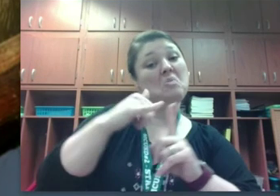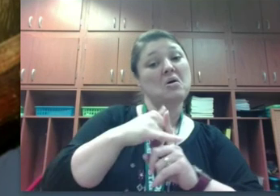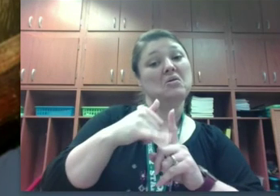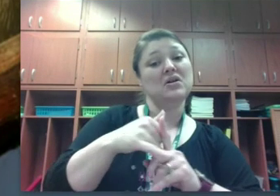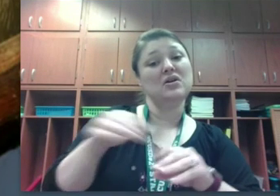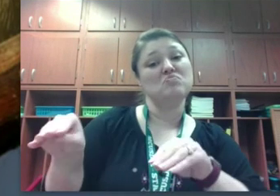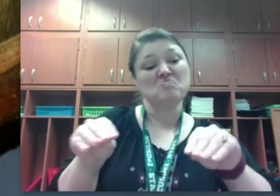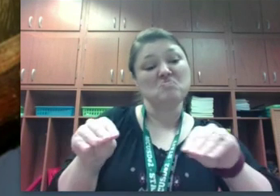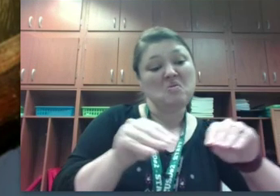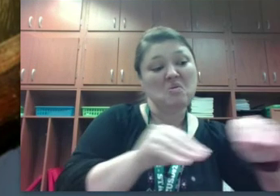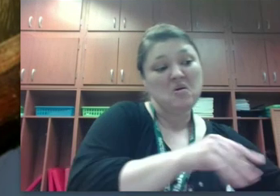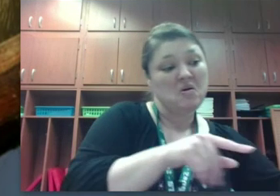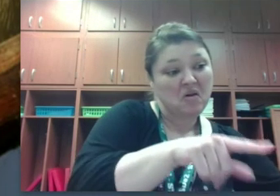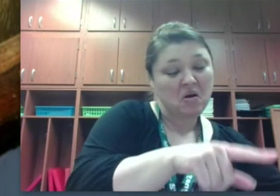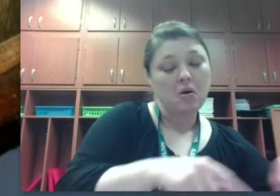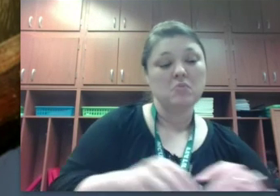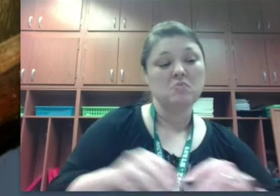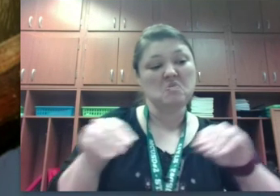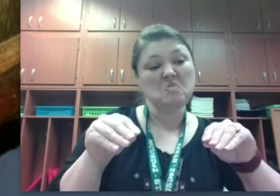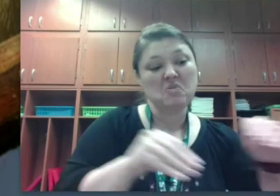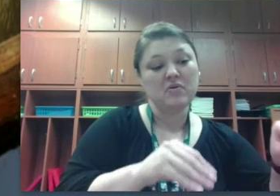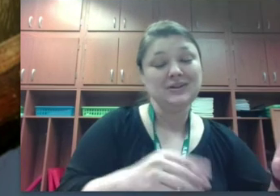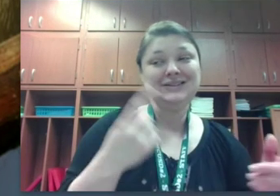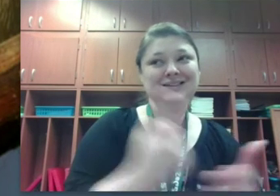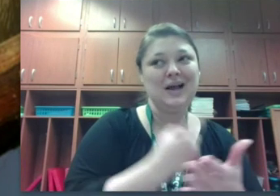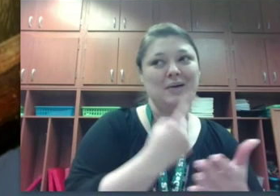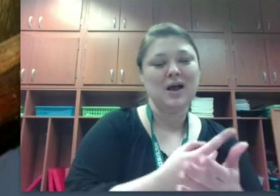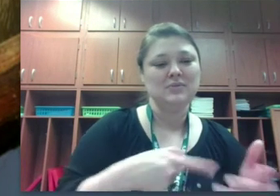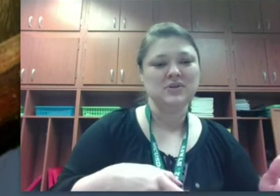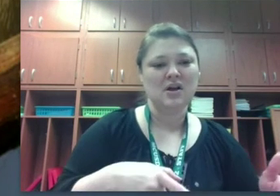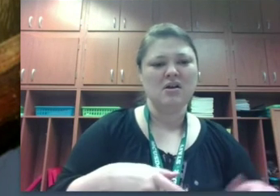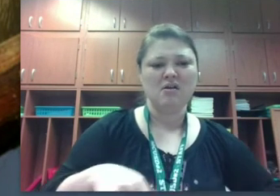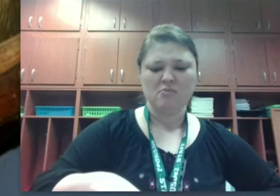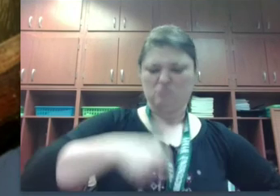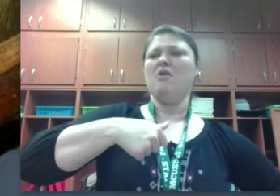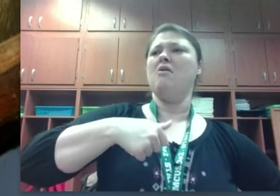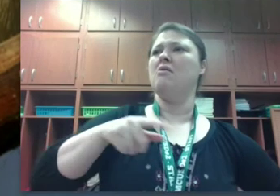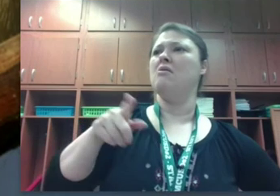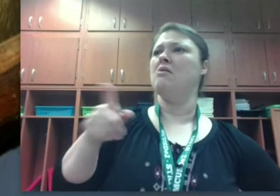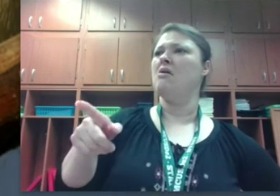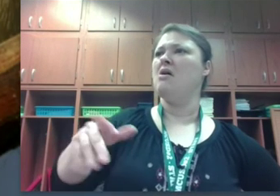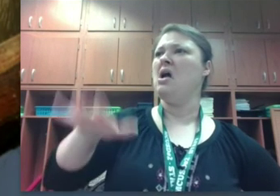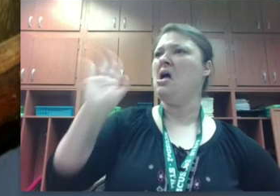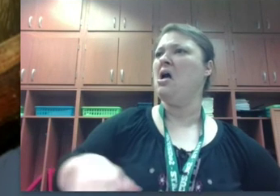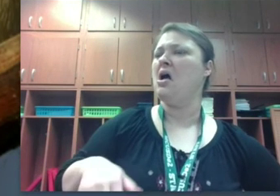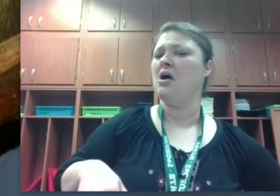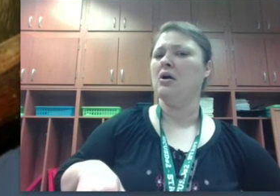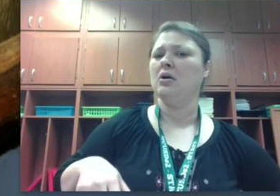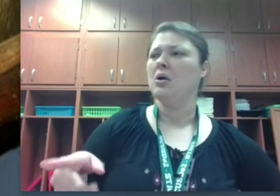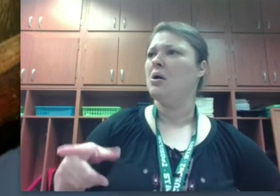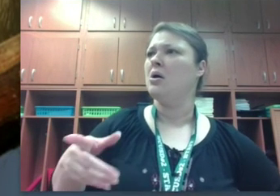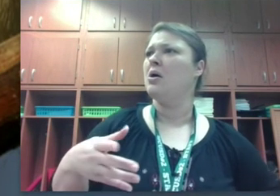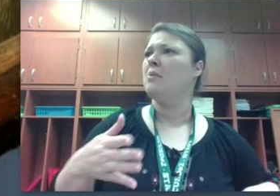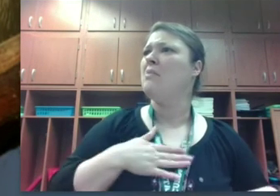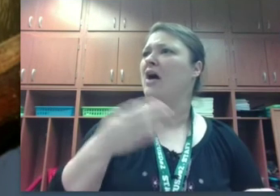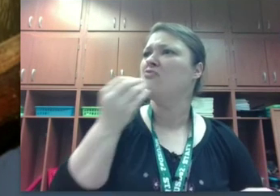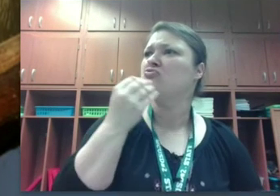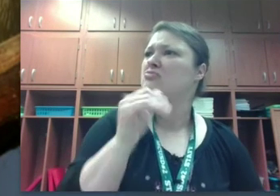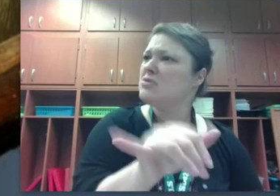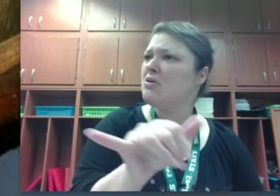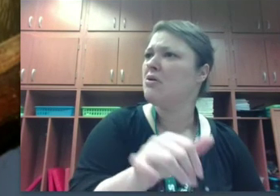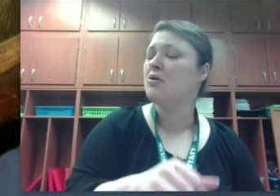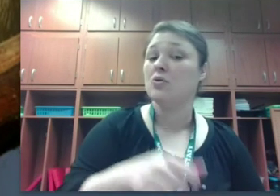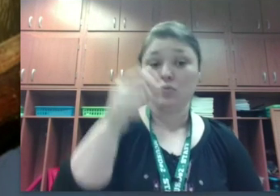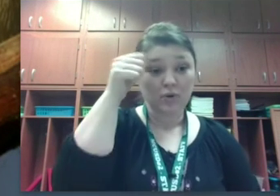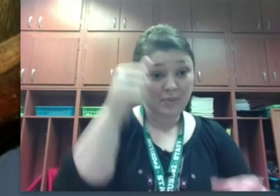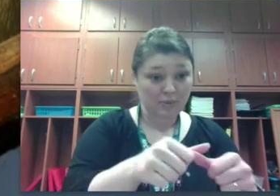feeder, but sometimes they stand up to that number one chickadee. So remember, make